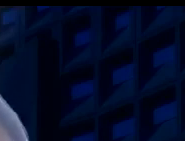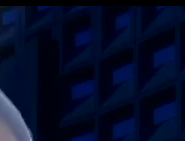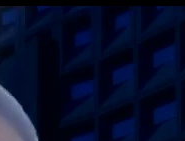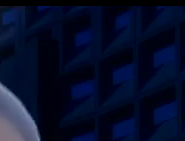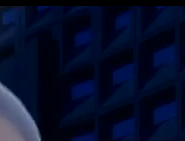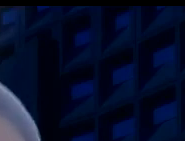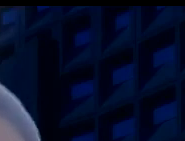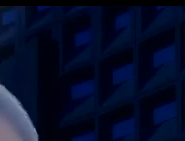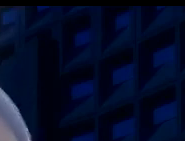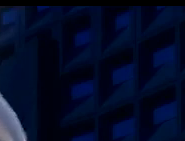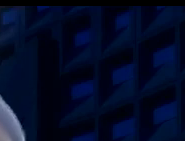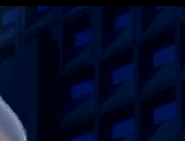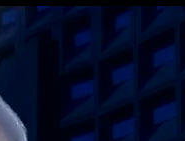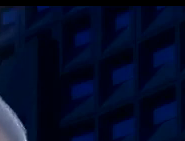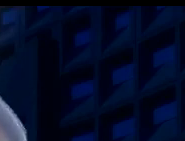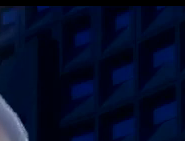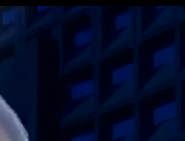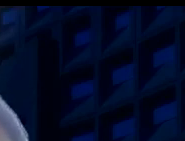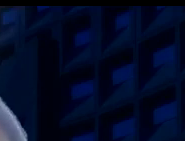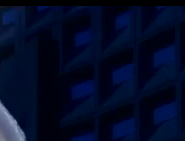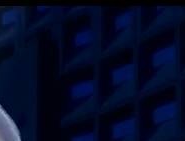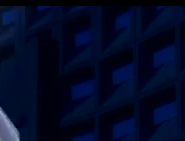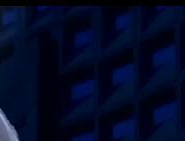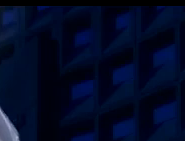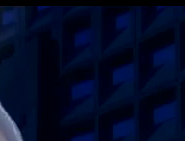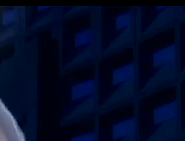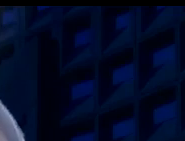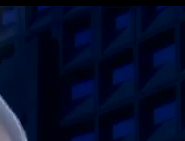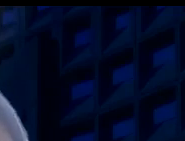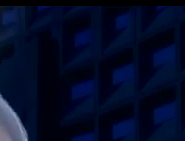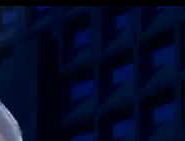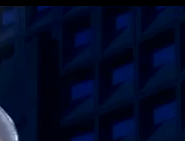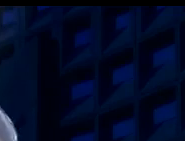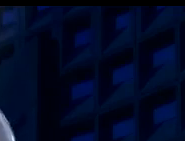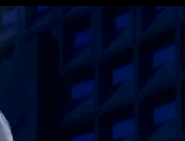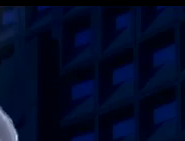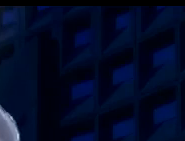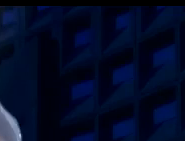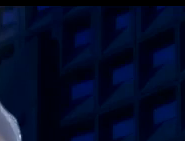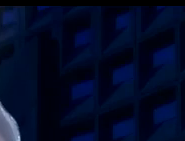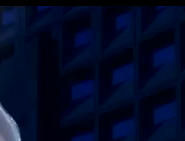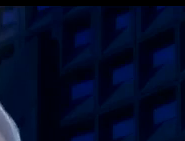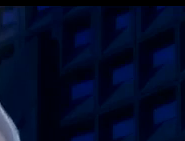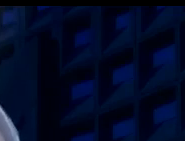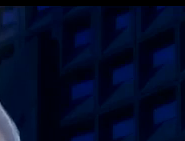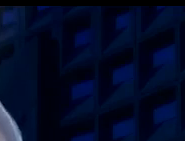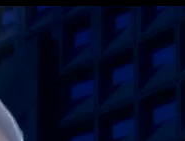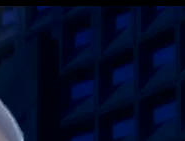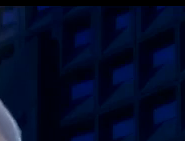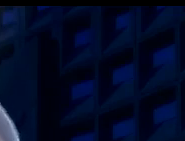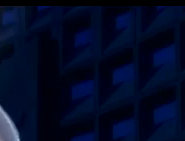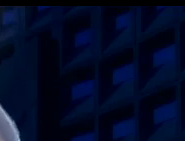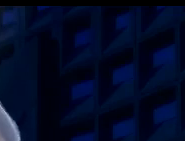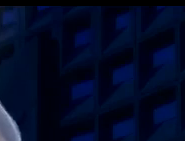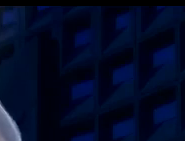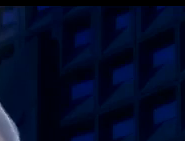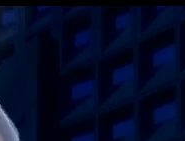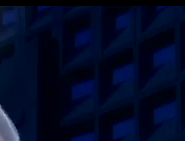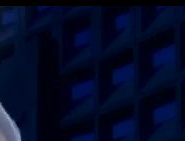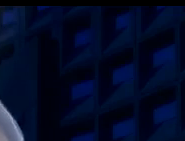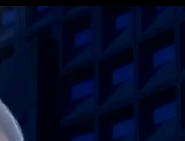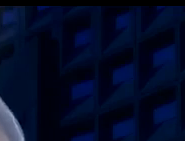And so a person who is in recovery, who is not actively abusing substances, is protected within the